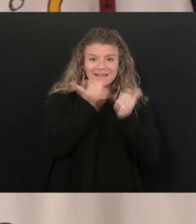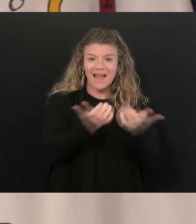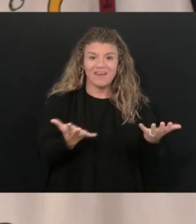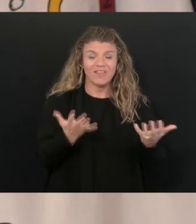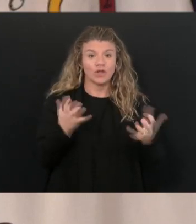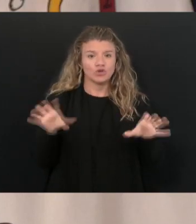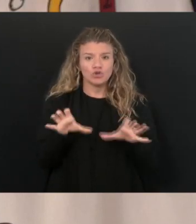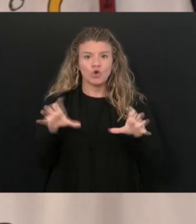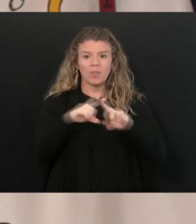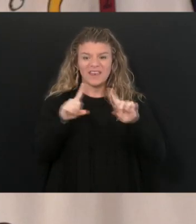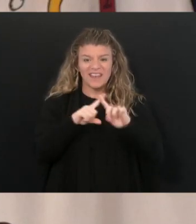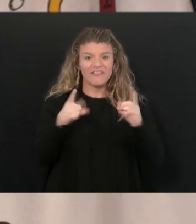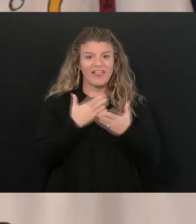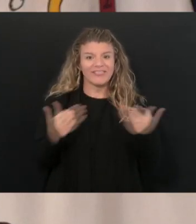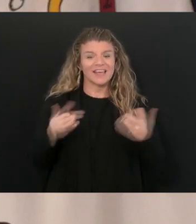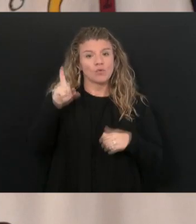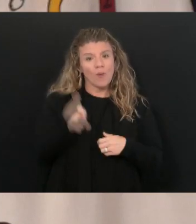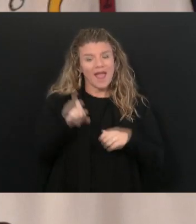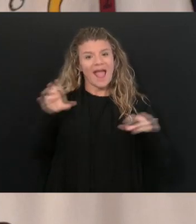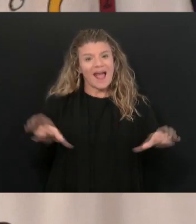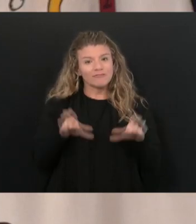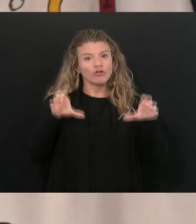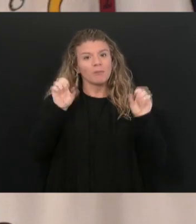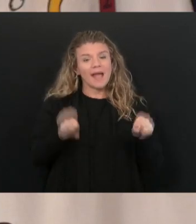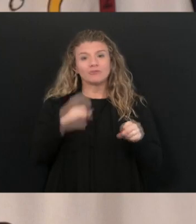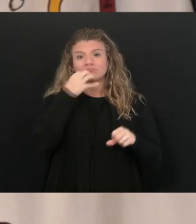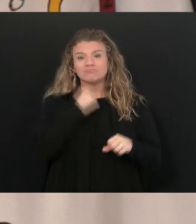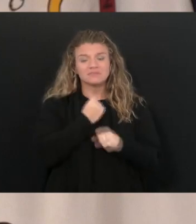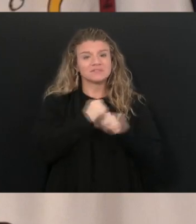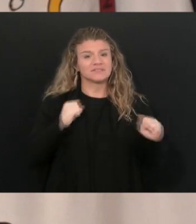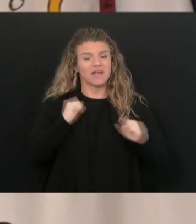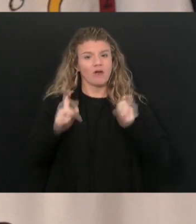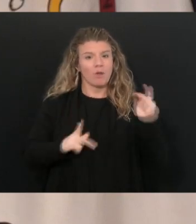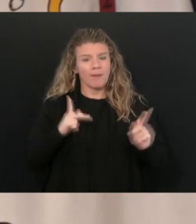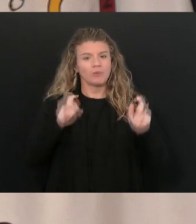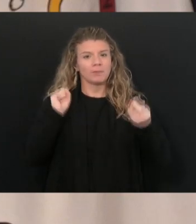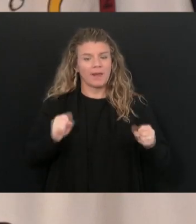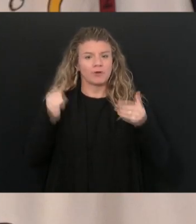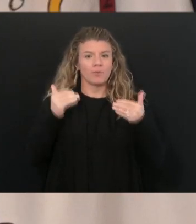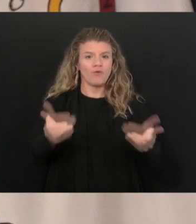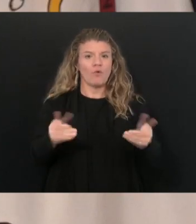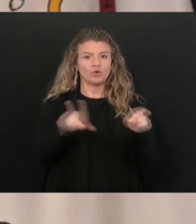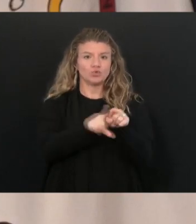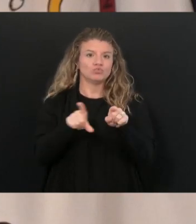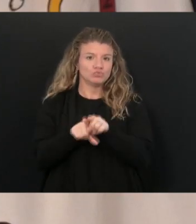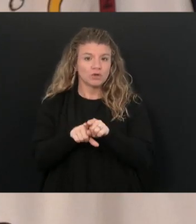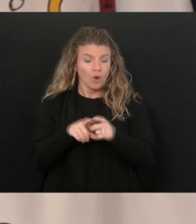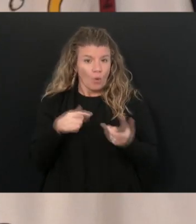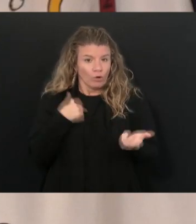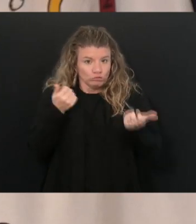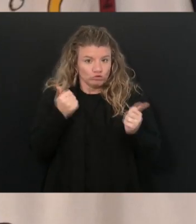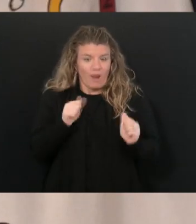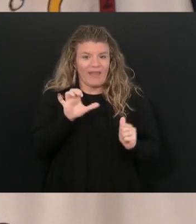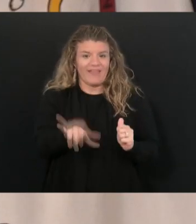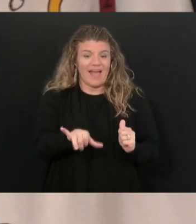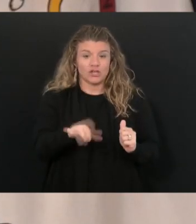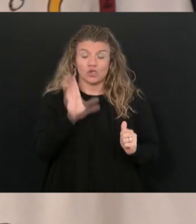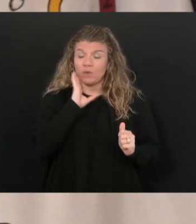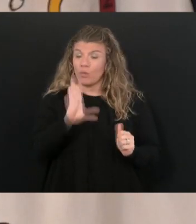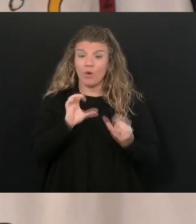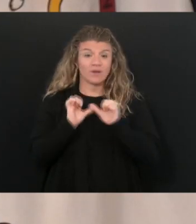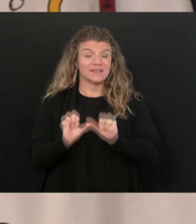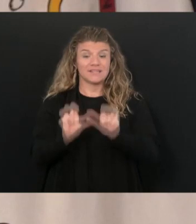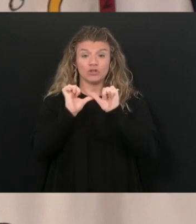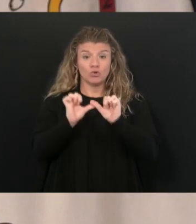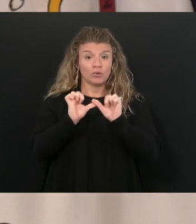to do in order to be able to try to protect us and still move forward, we're trying to do that. And so we'll just continue to